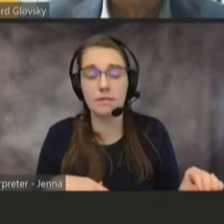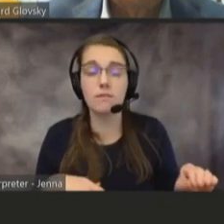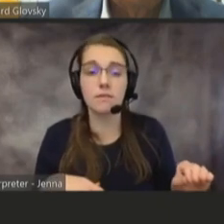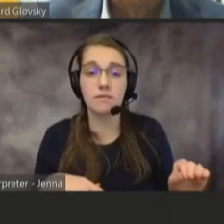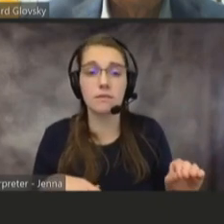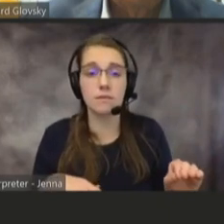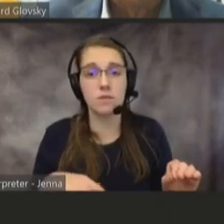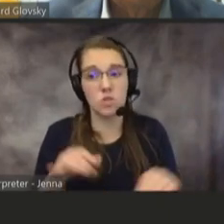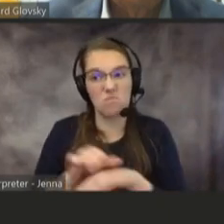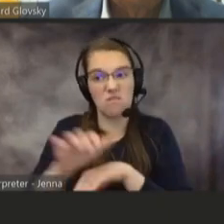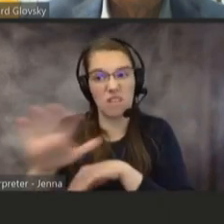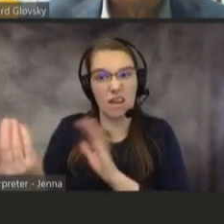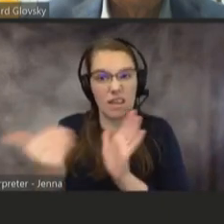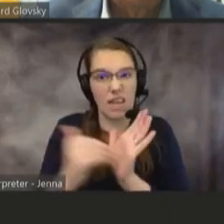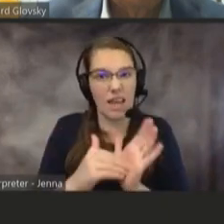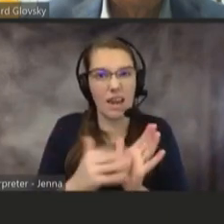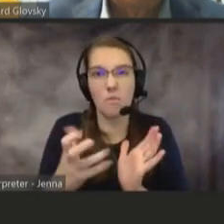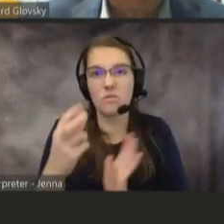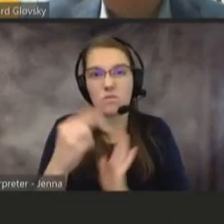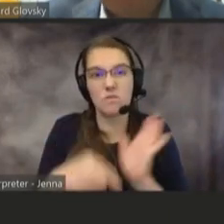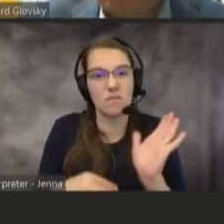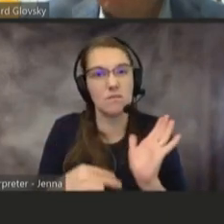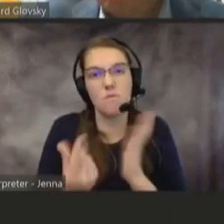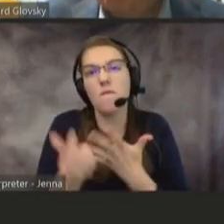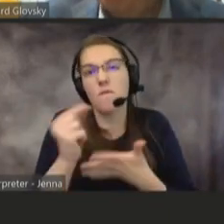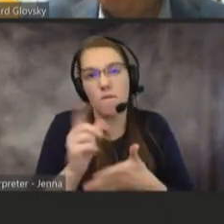those letters of support and everything so we can review them?